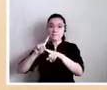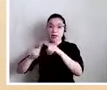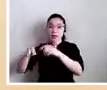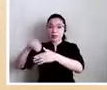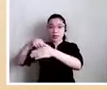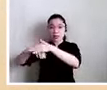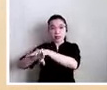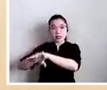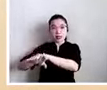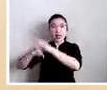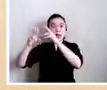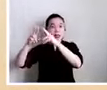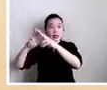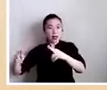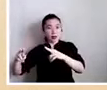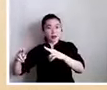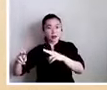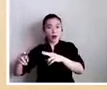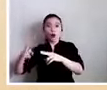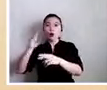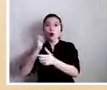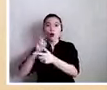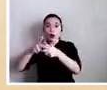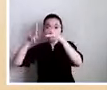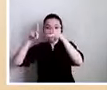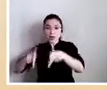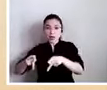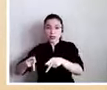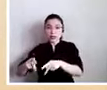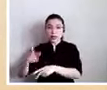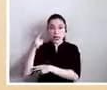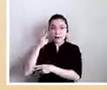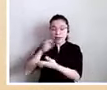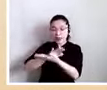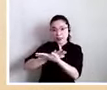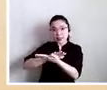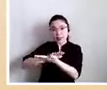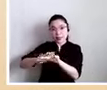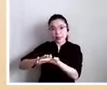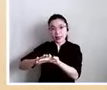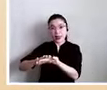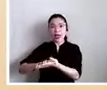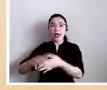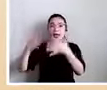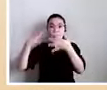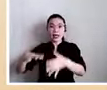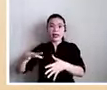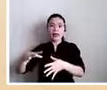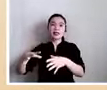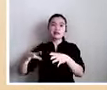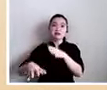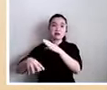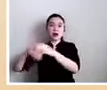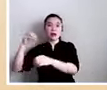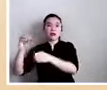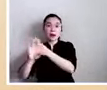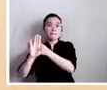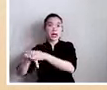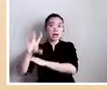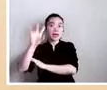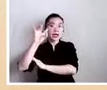it finds it swept clean and put in order. Then it goes and brings back seven other